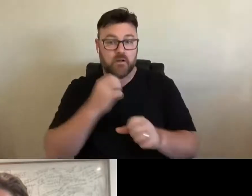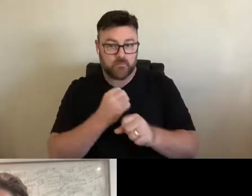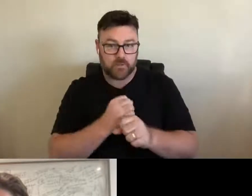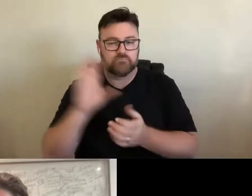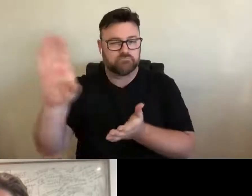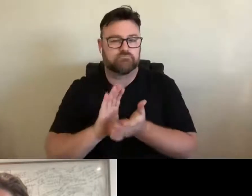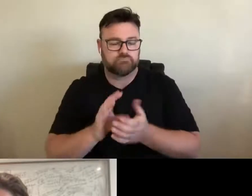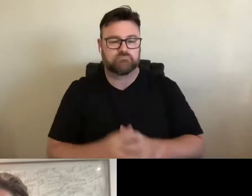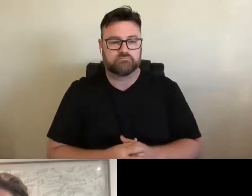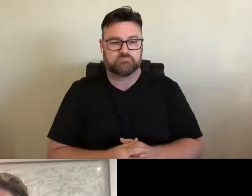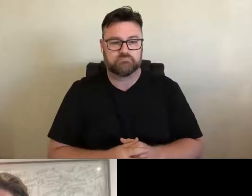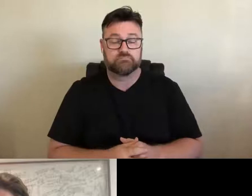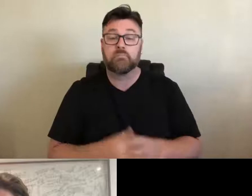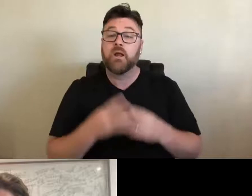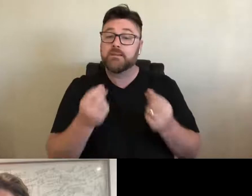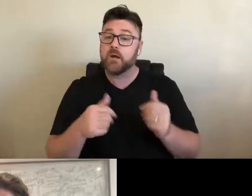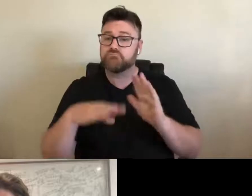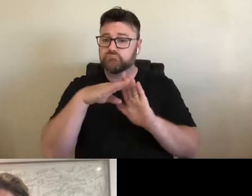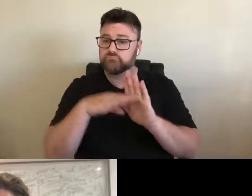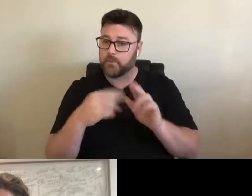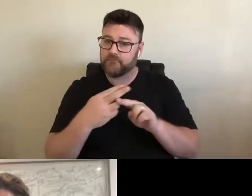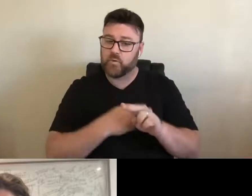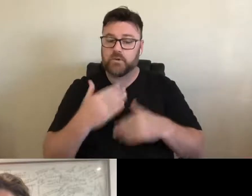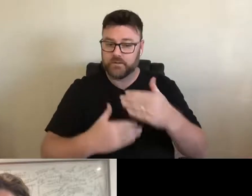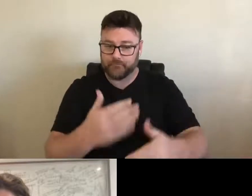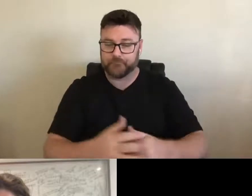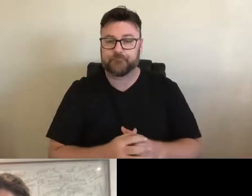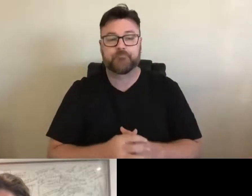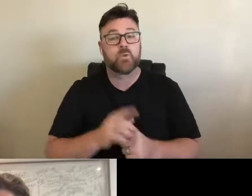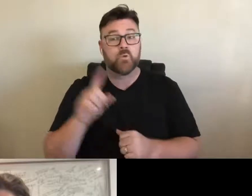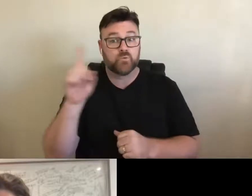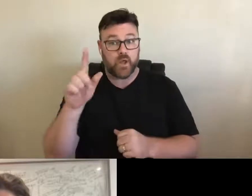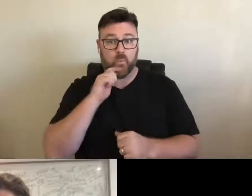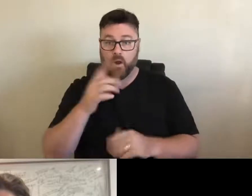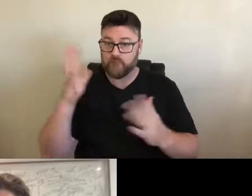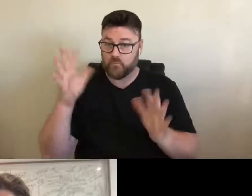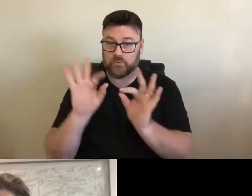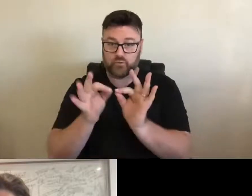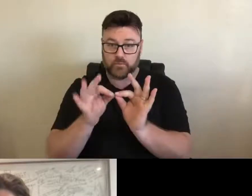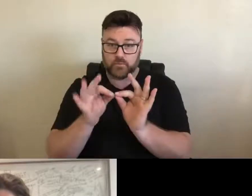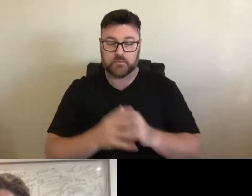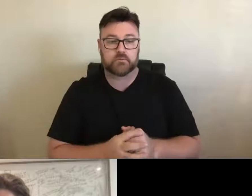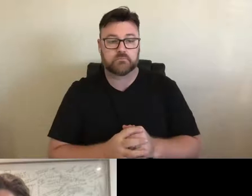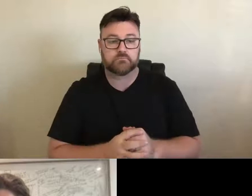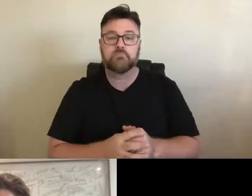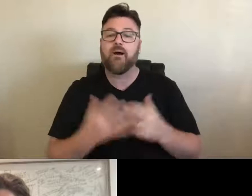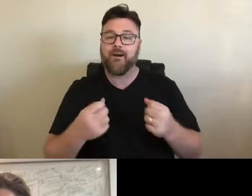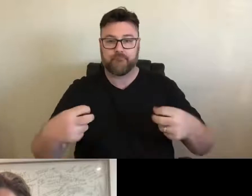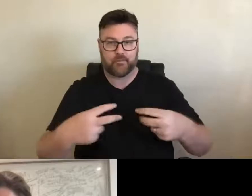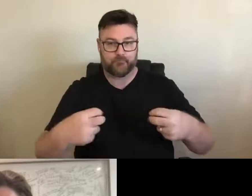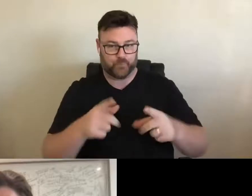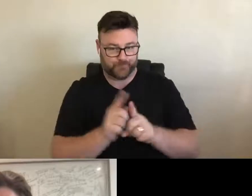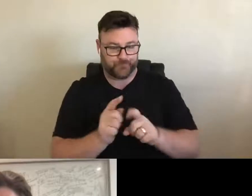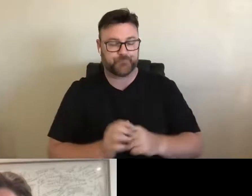housekeeping before I introduce our speakers. So today's session, as you might have noticed, will be Auslan interpreted and closed captioning is